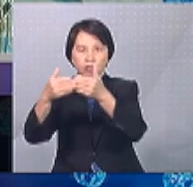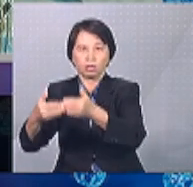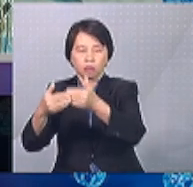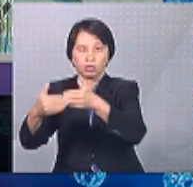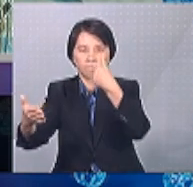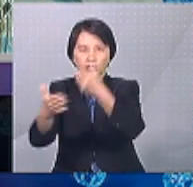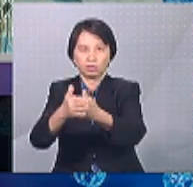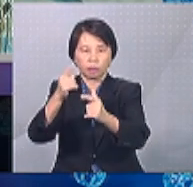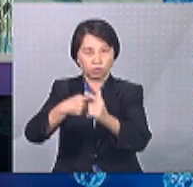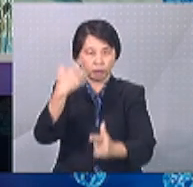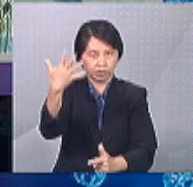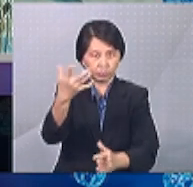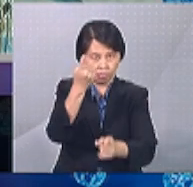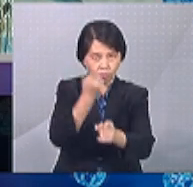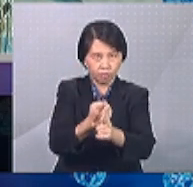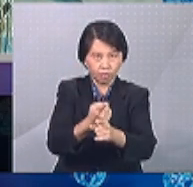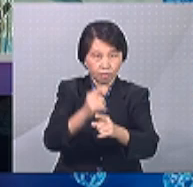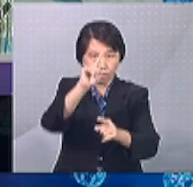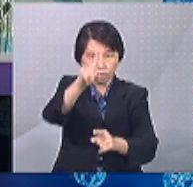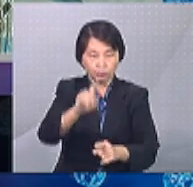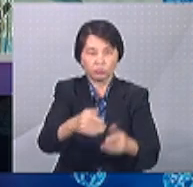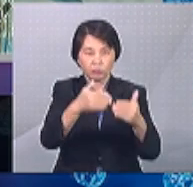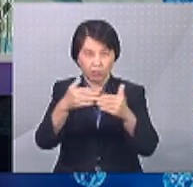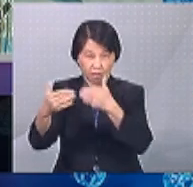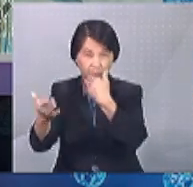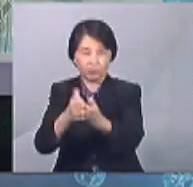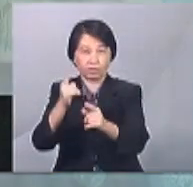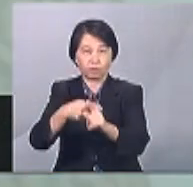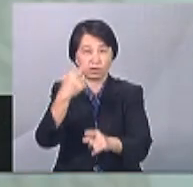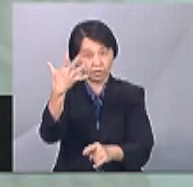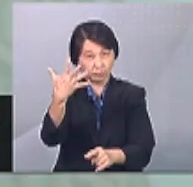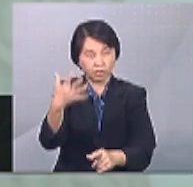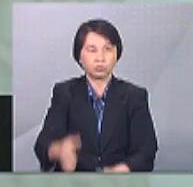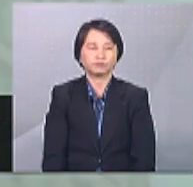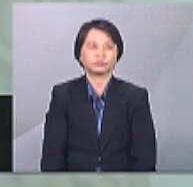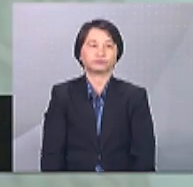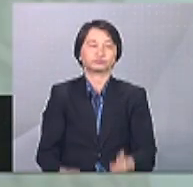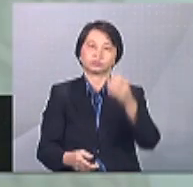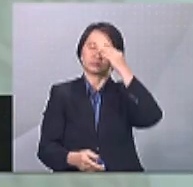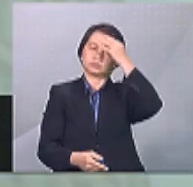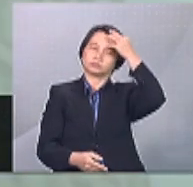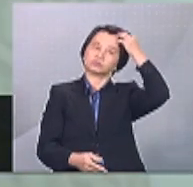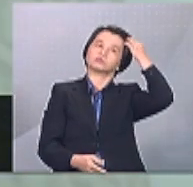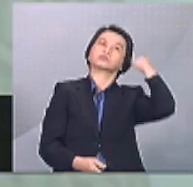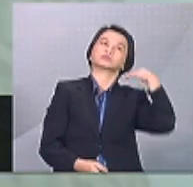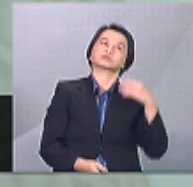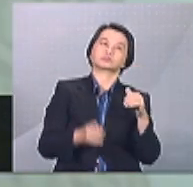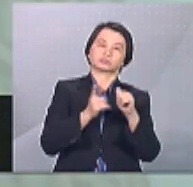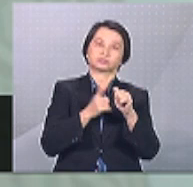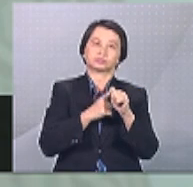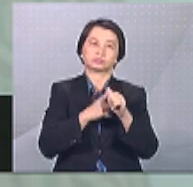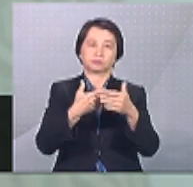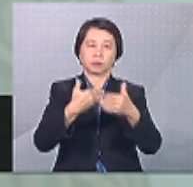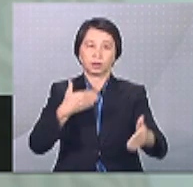So, can KKM confirm this? So, thank you. Okay, first is that I would like to highlight that even before